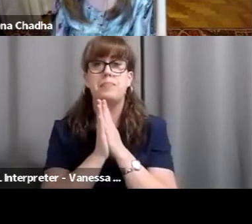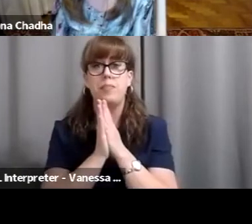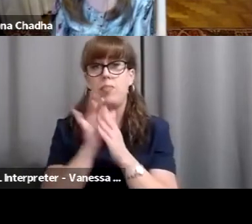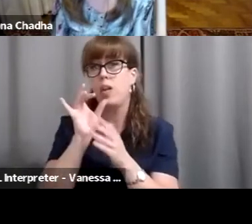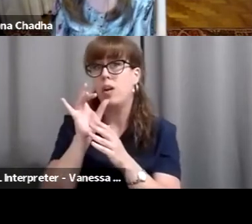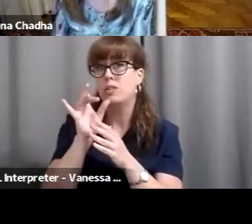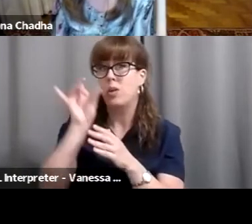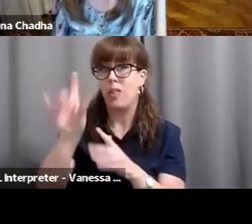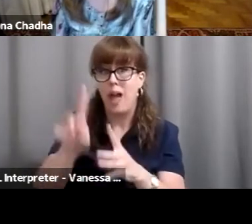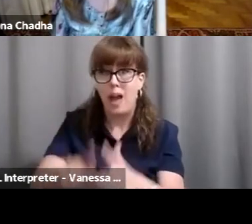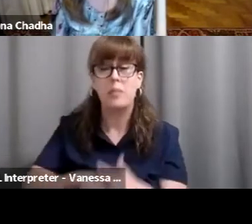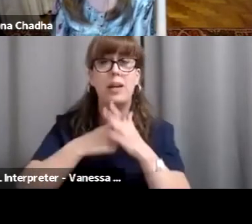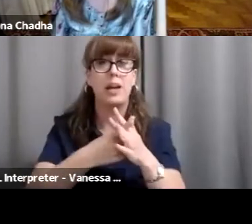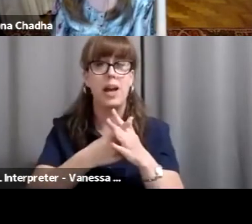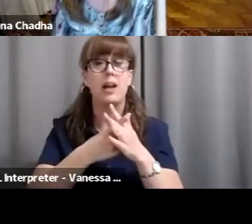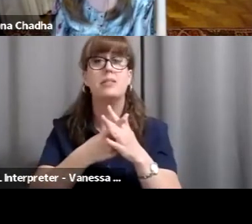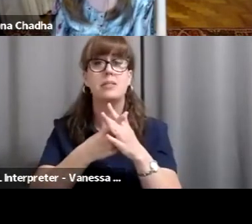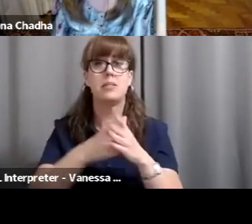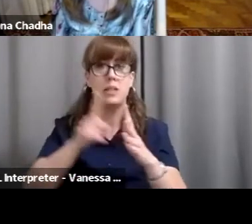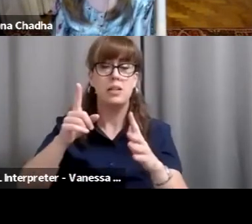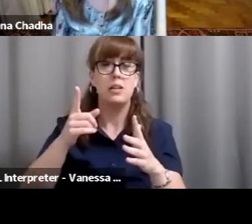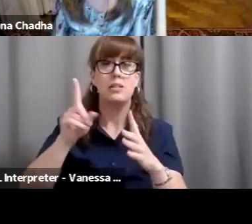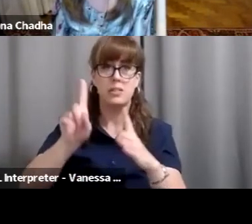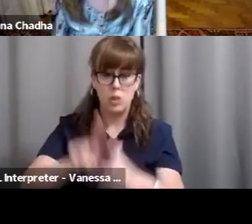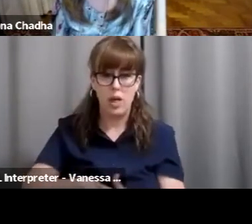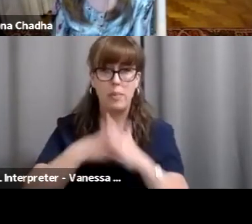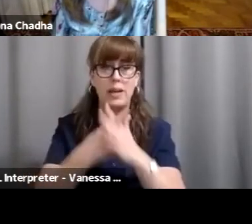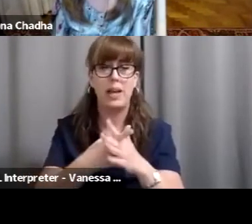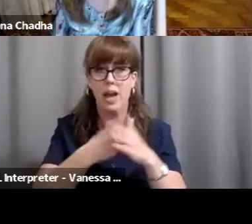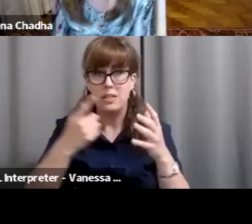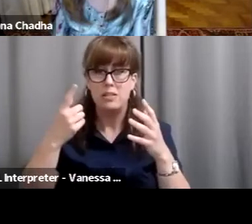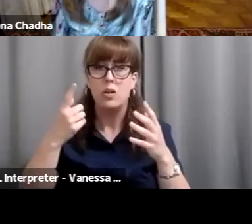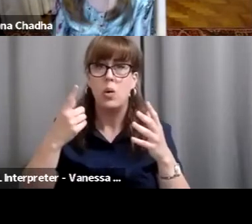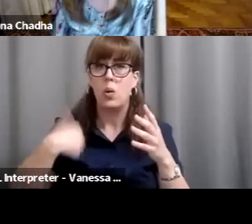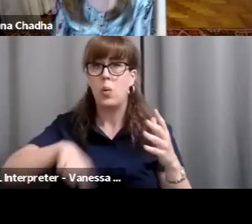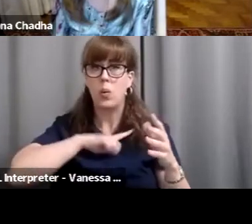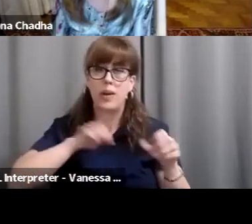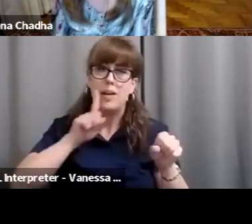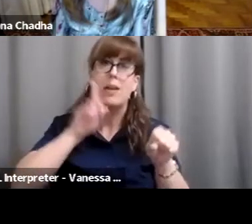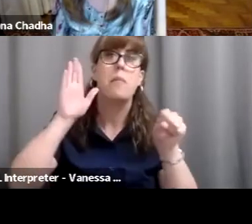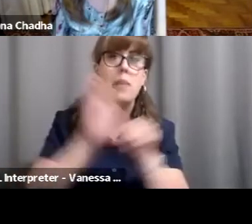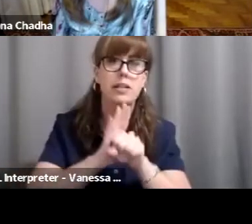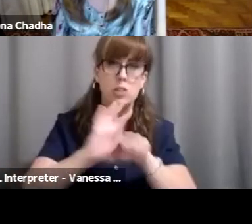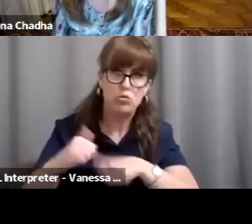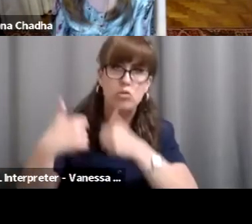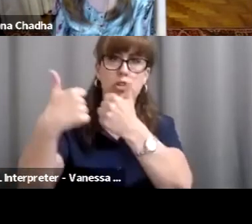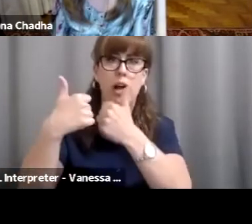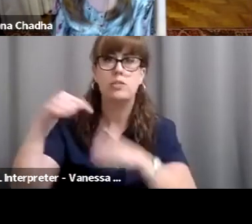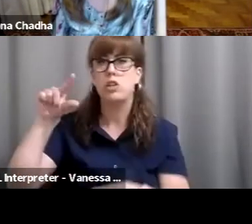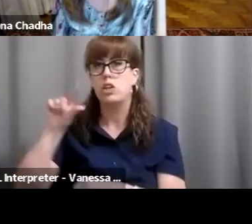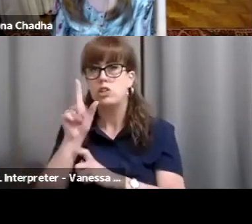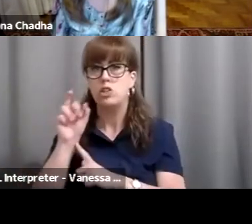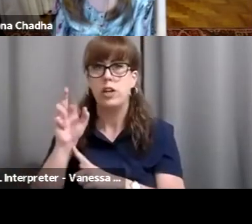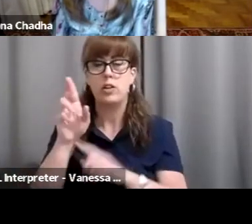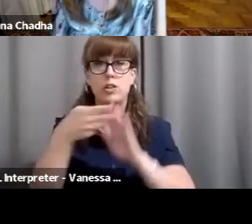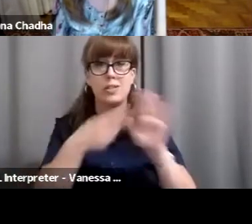deciding to consciously, intentionally commit to challenging gender stereotypes and aiming for gender